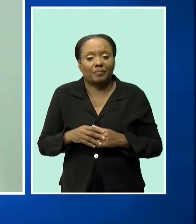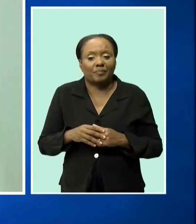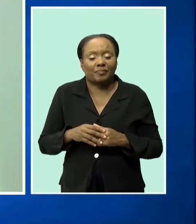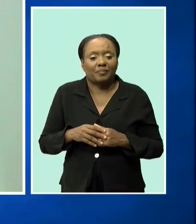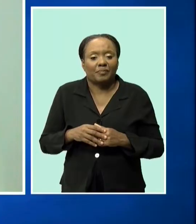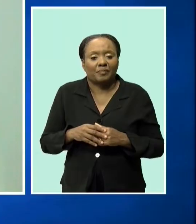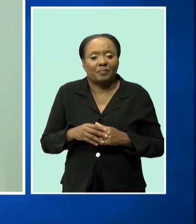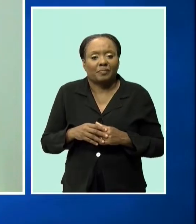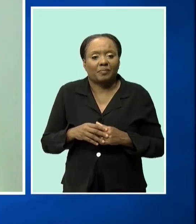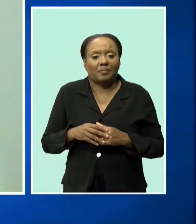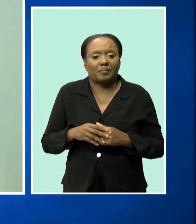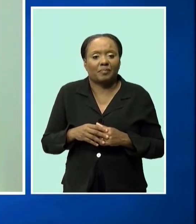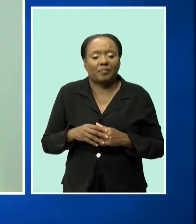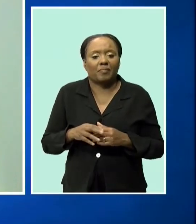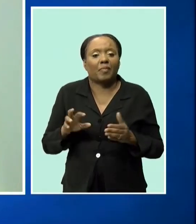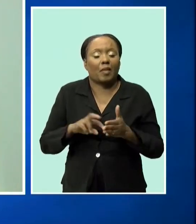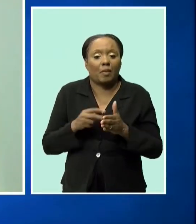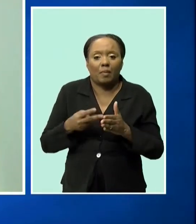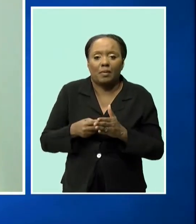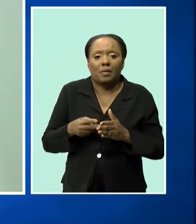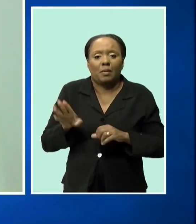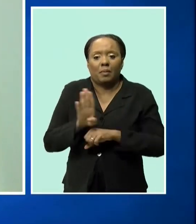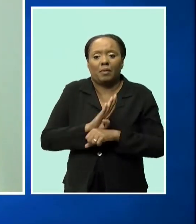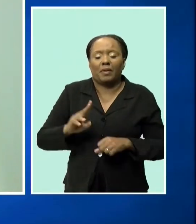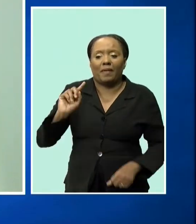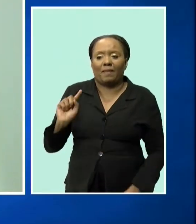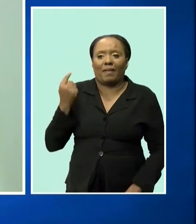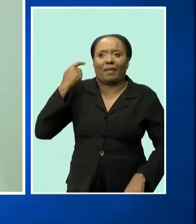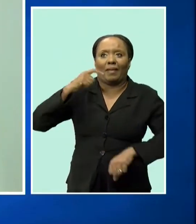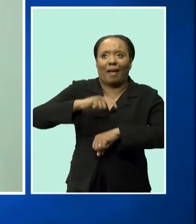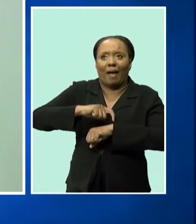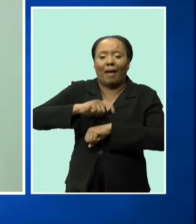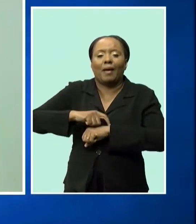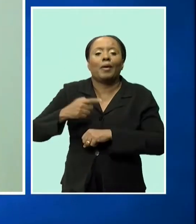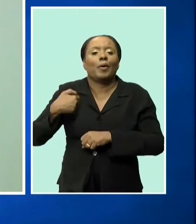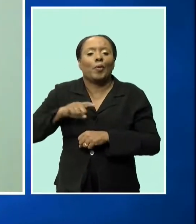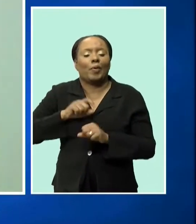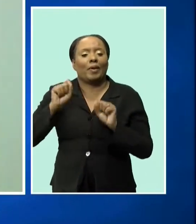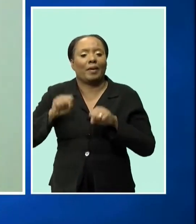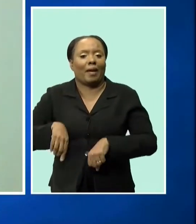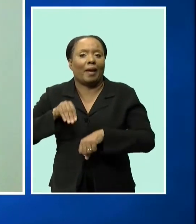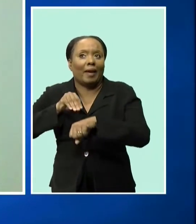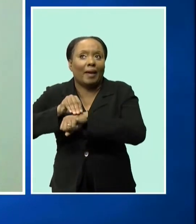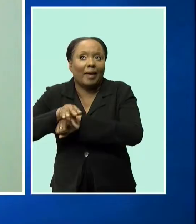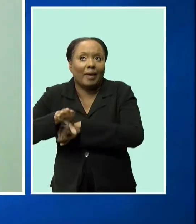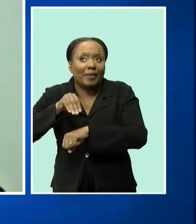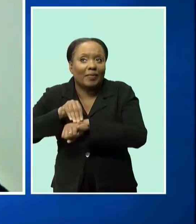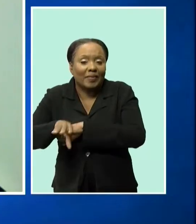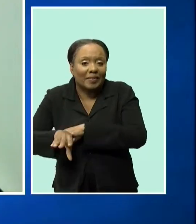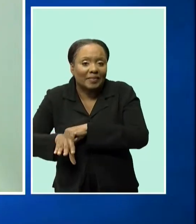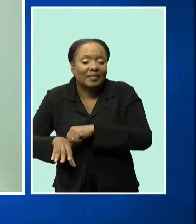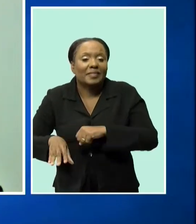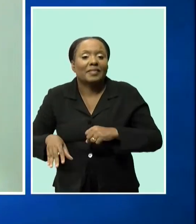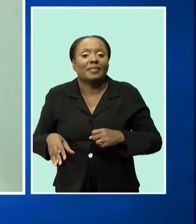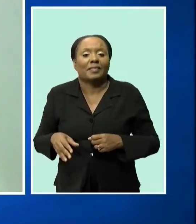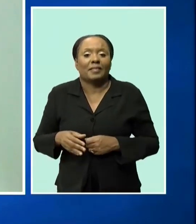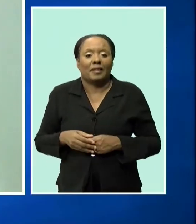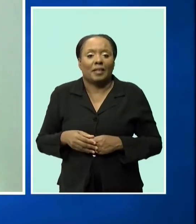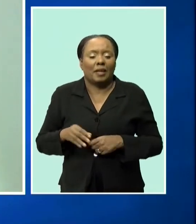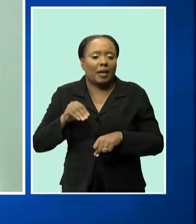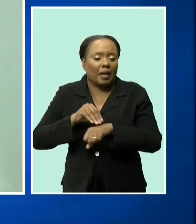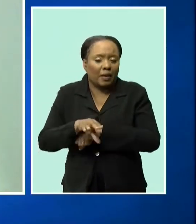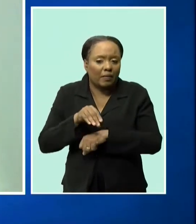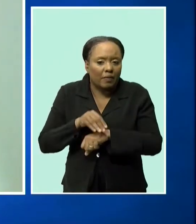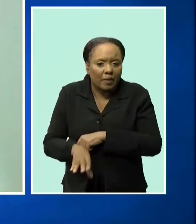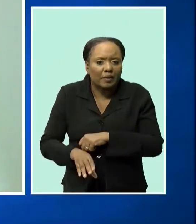Barbados for the first time to also be in a position where we are influencing, not just from a member state perspective, but actually from an